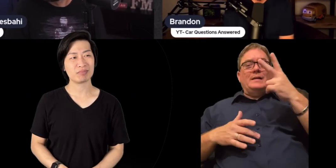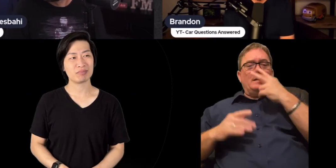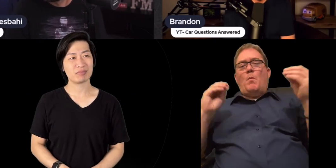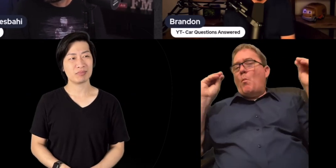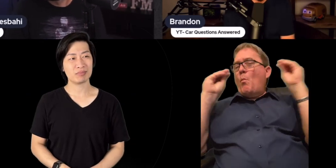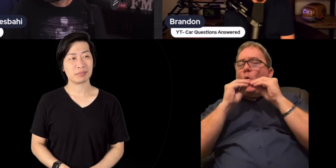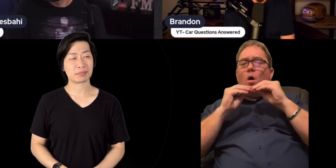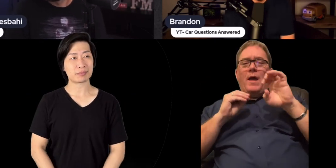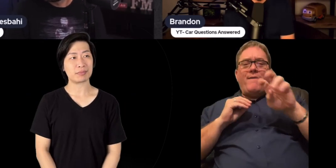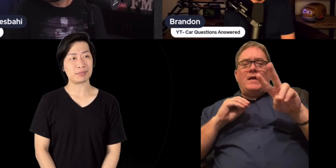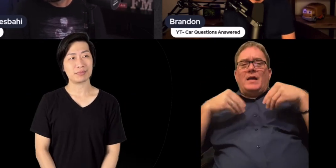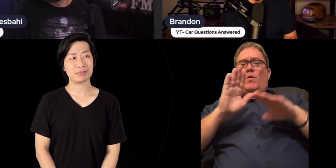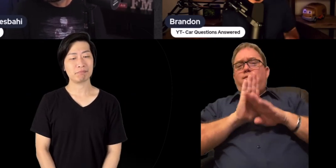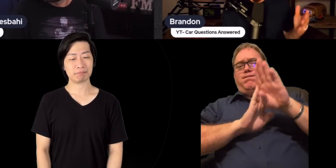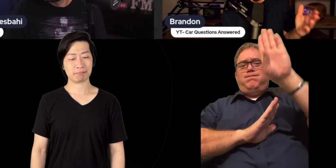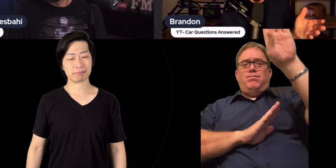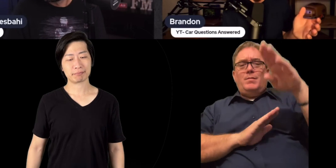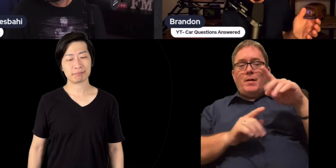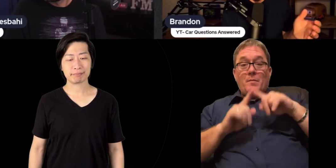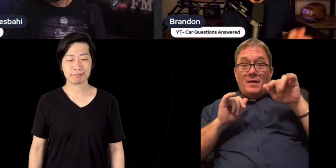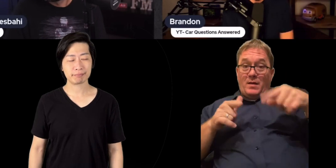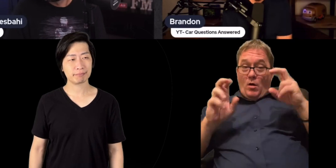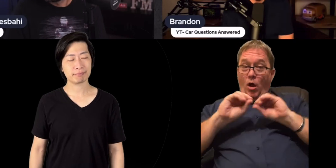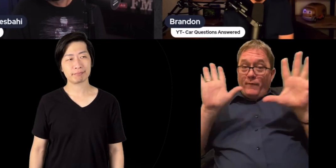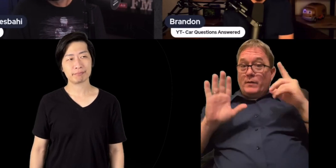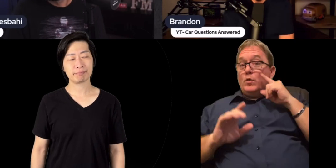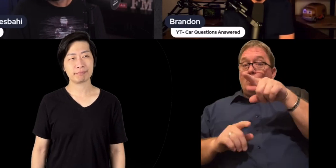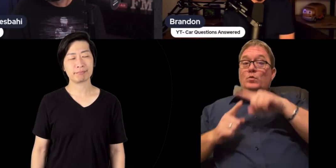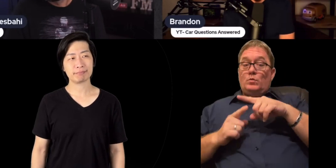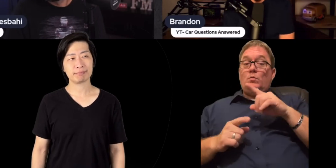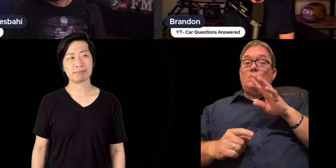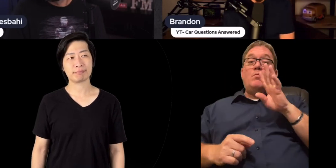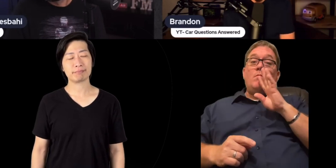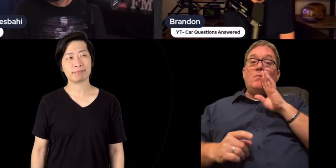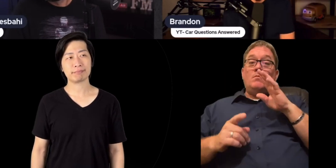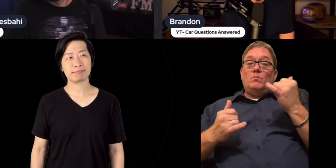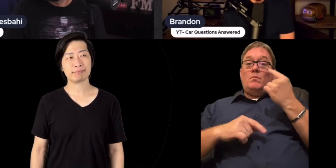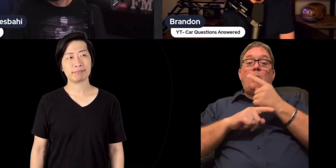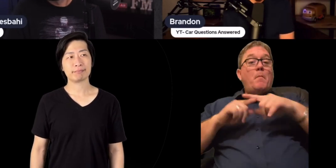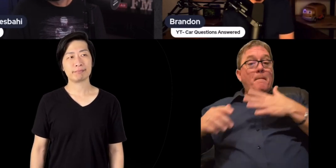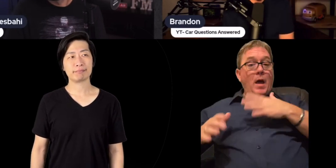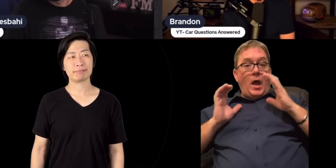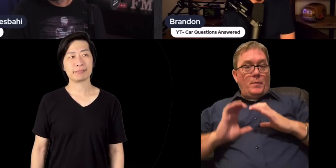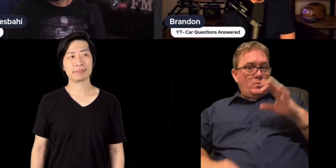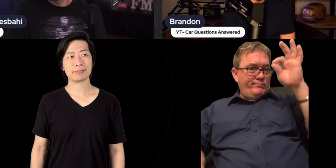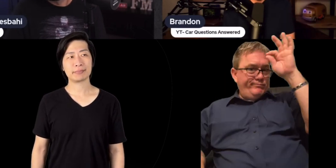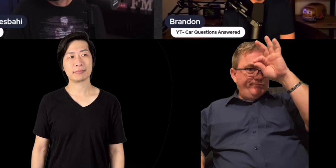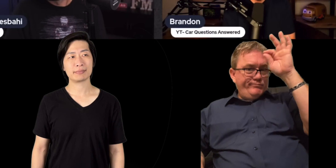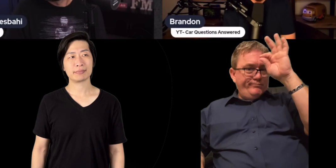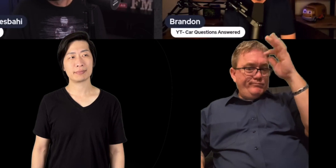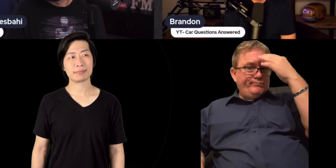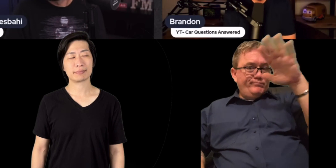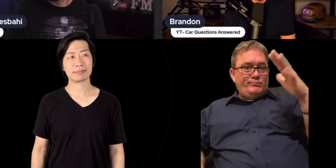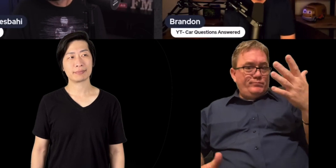going through. And this is an obvious thing for you to talk about, but like my customers don't know this. Like if you could